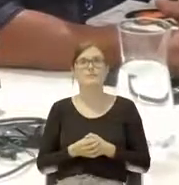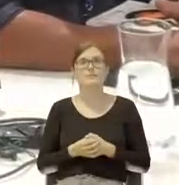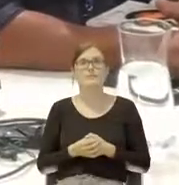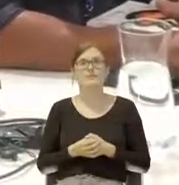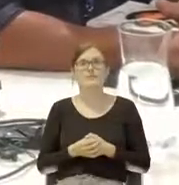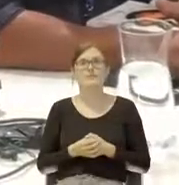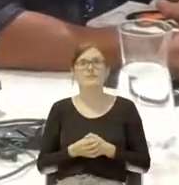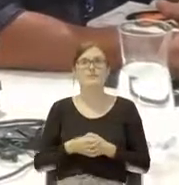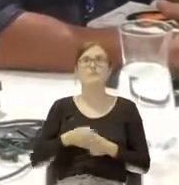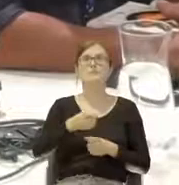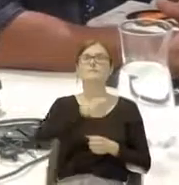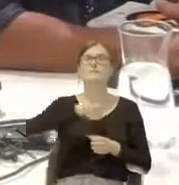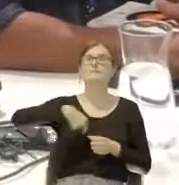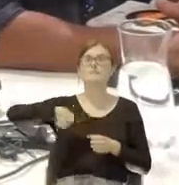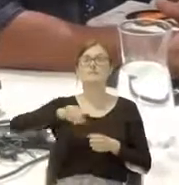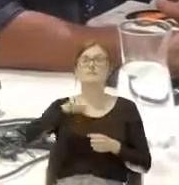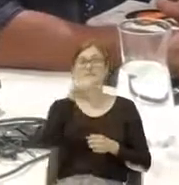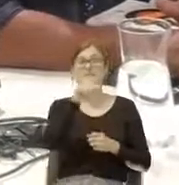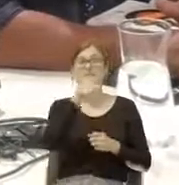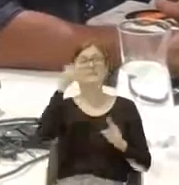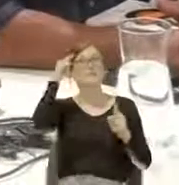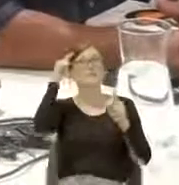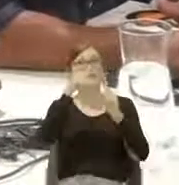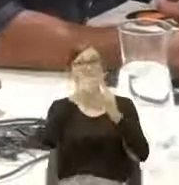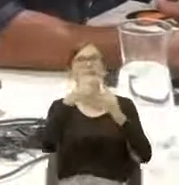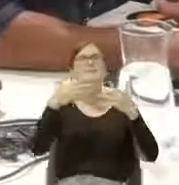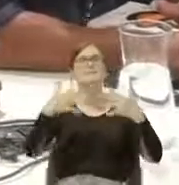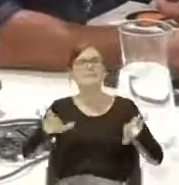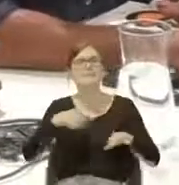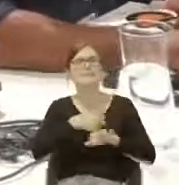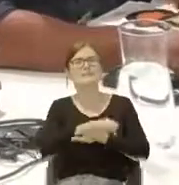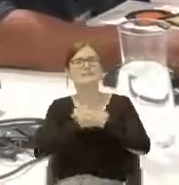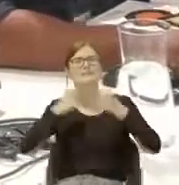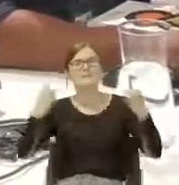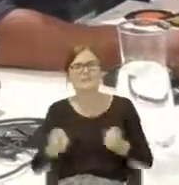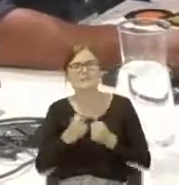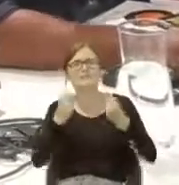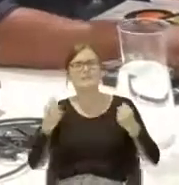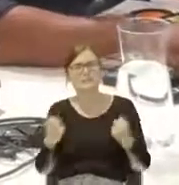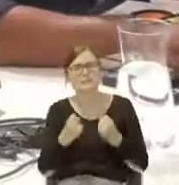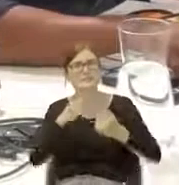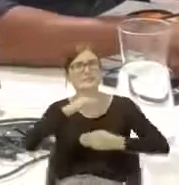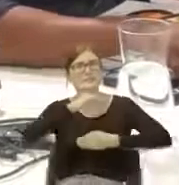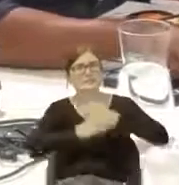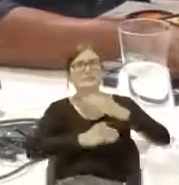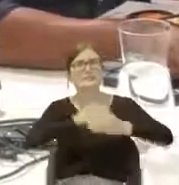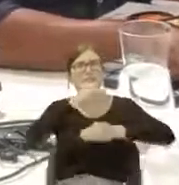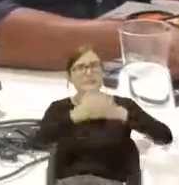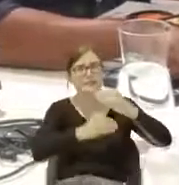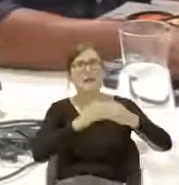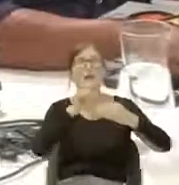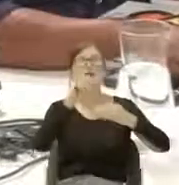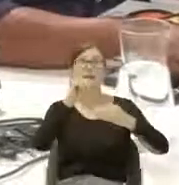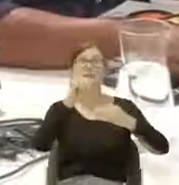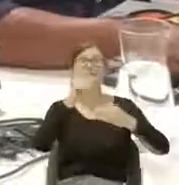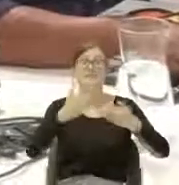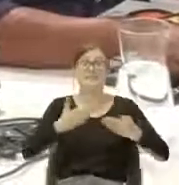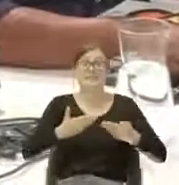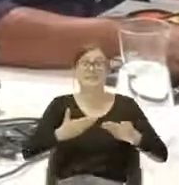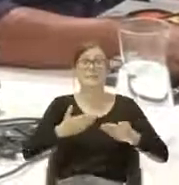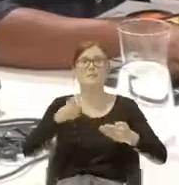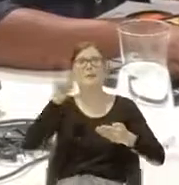the talks and the, I would say, sideline commitments on climate change